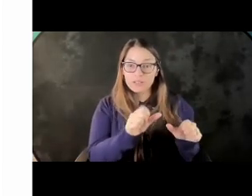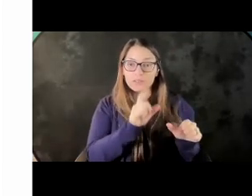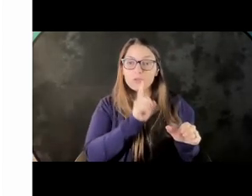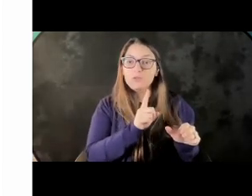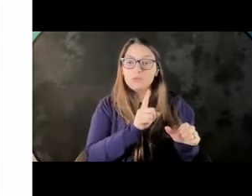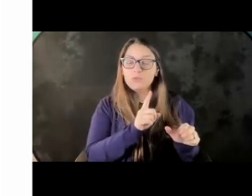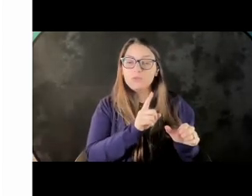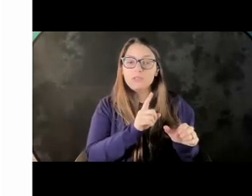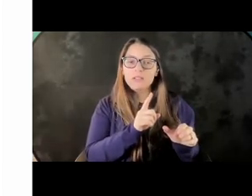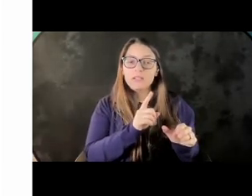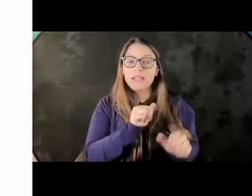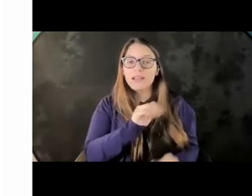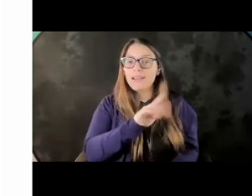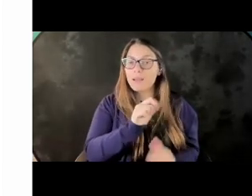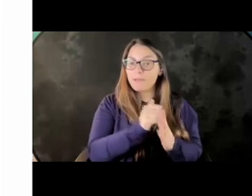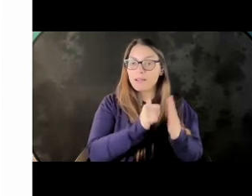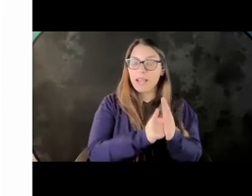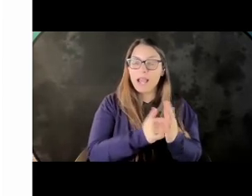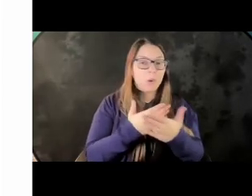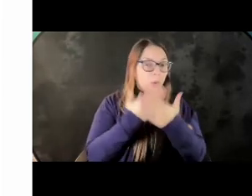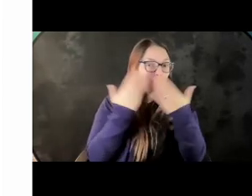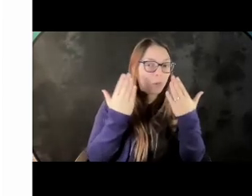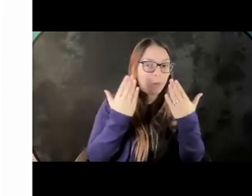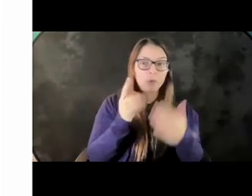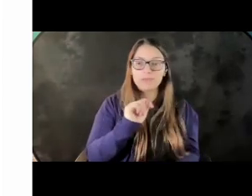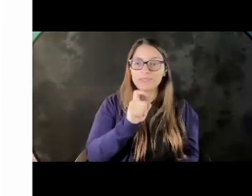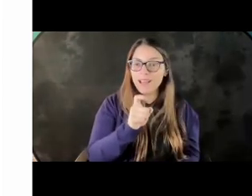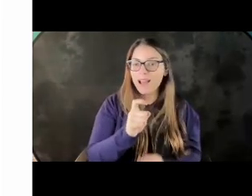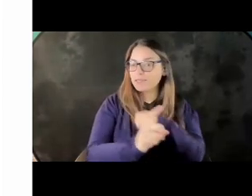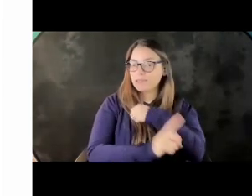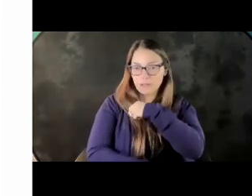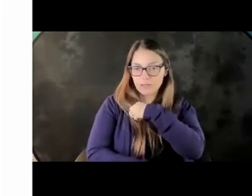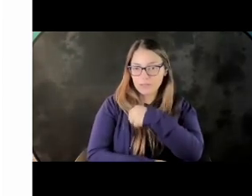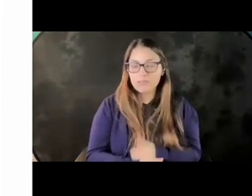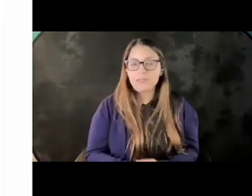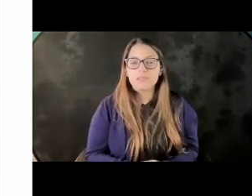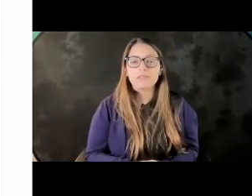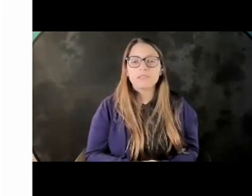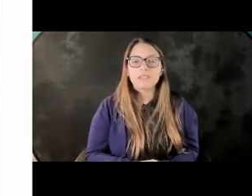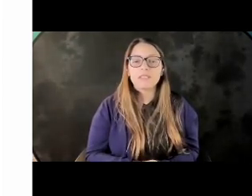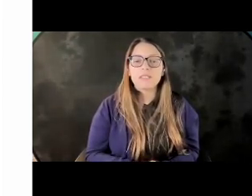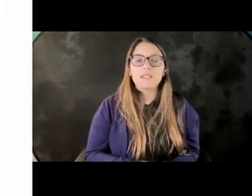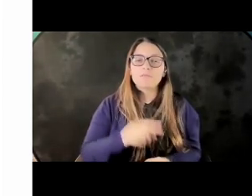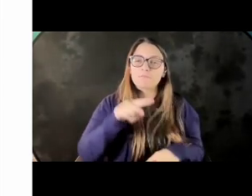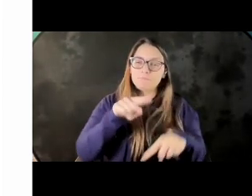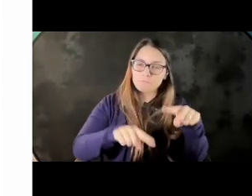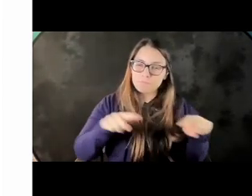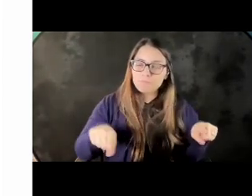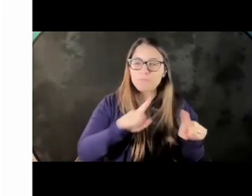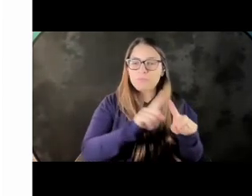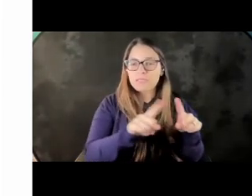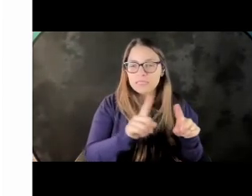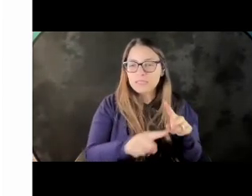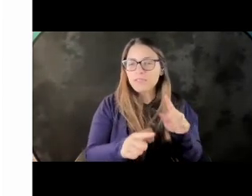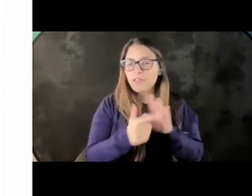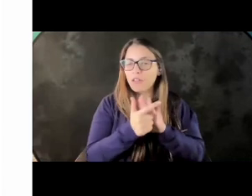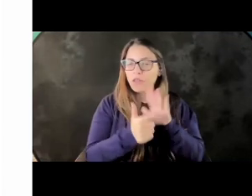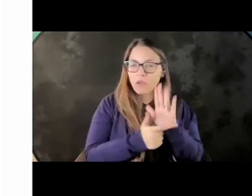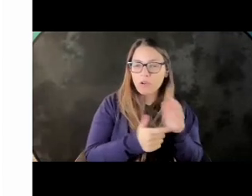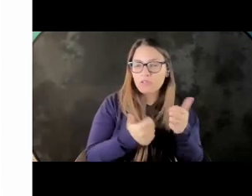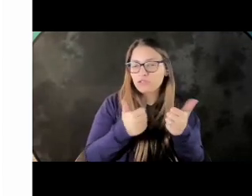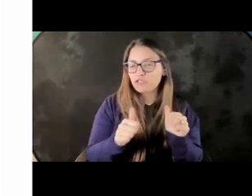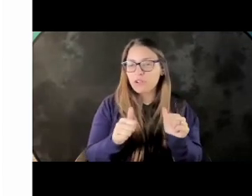tax or penalty. Various legislation is pending to extend this and other key